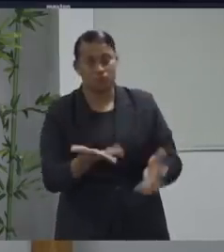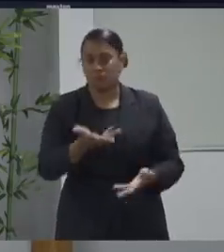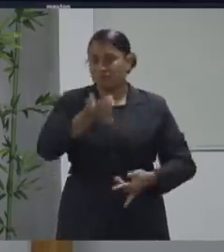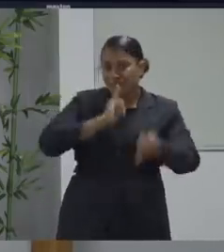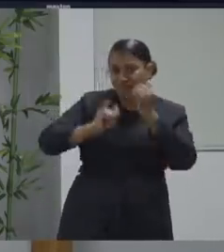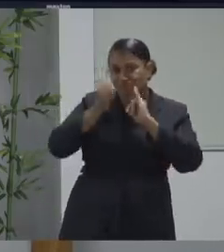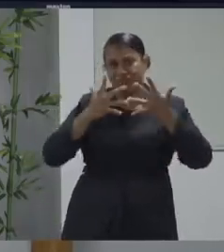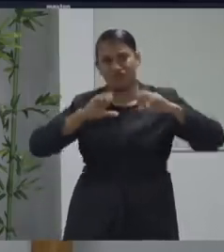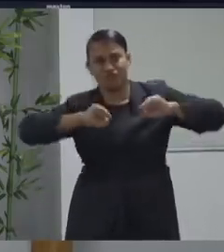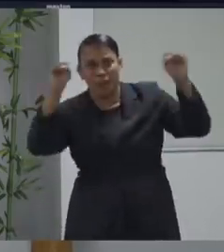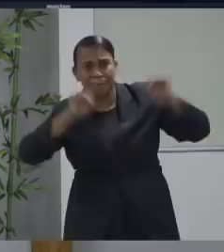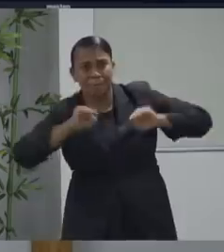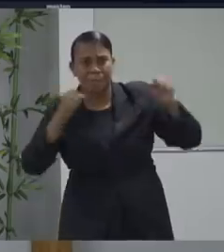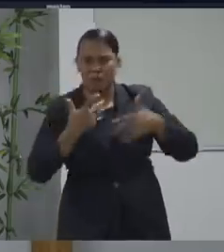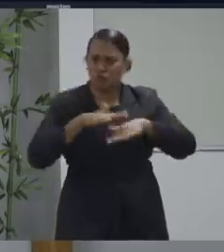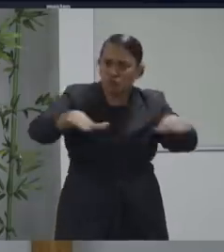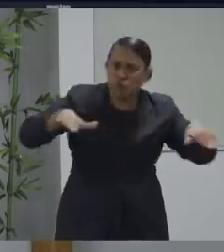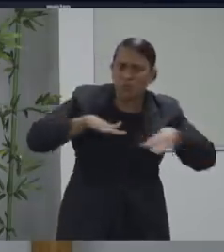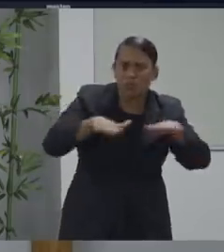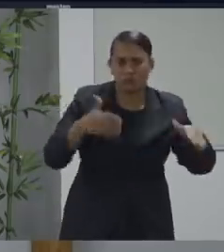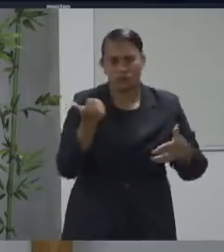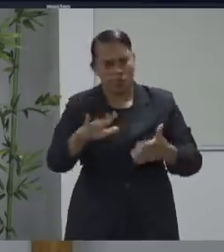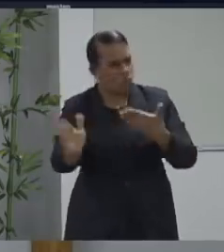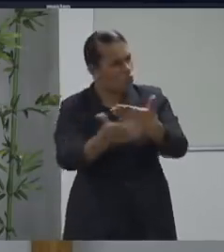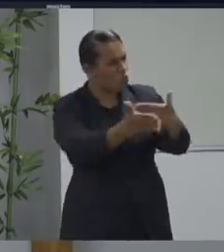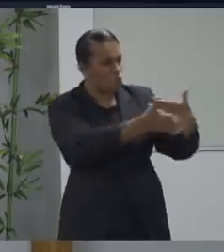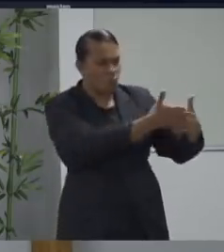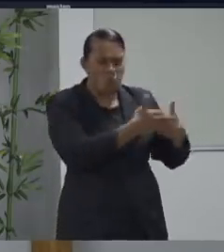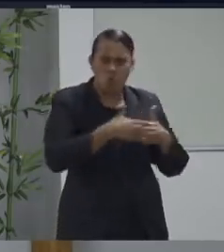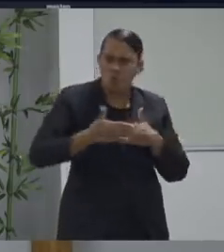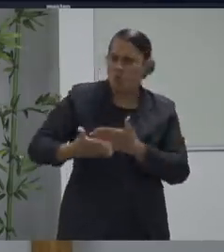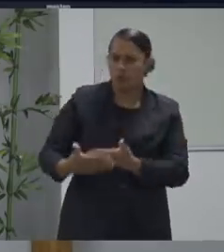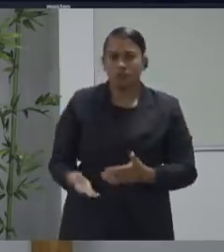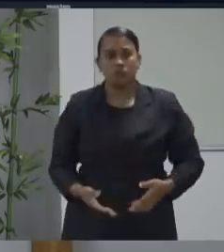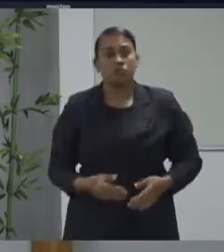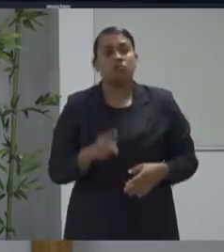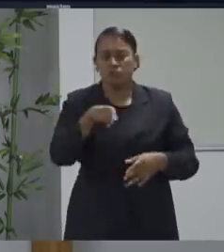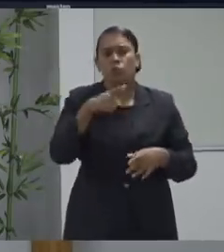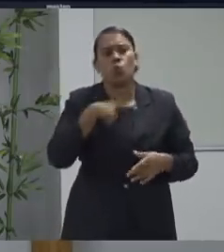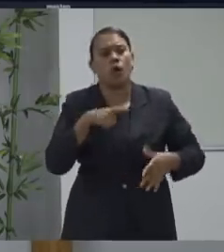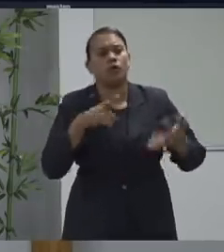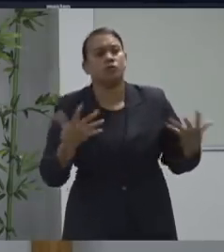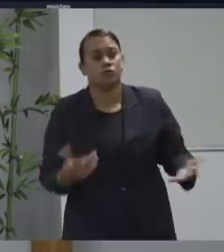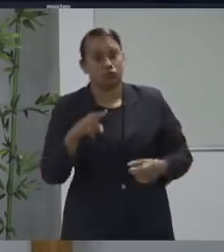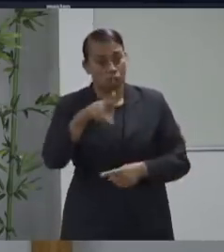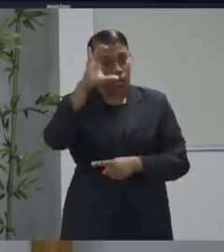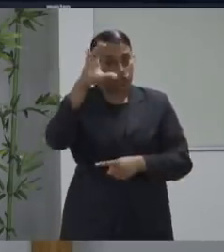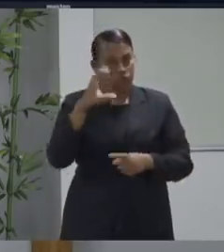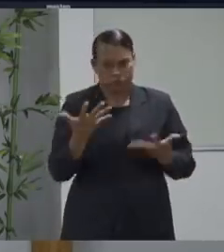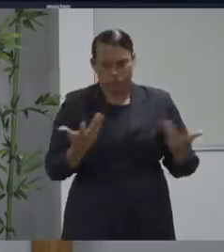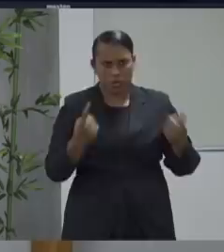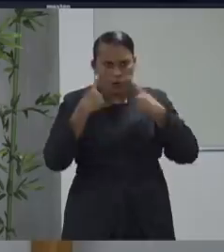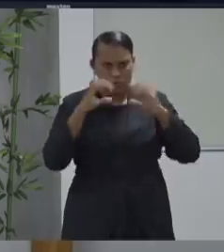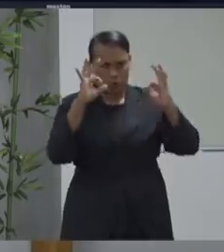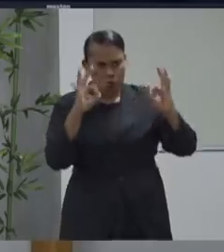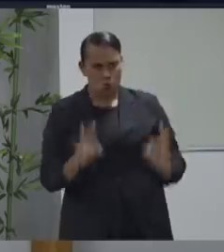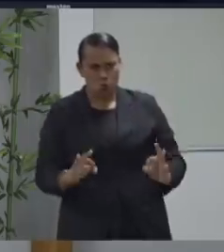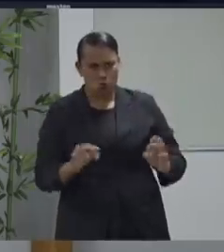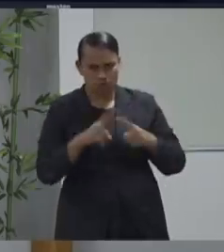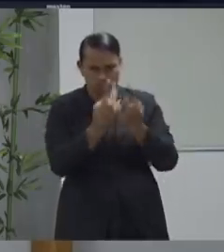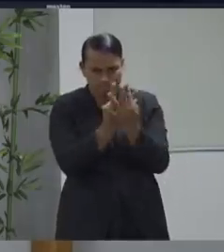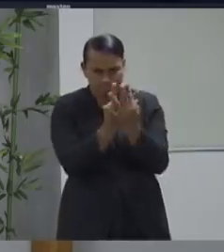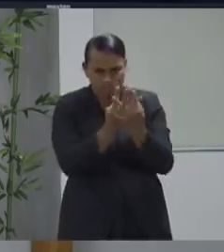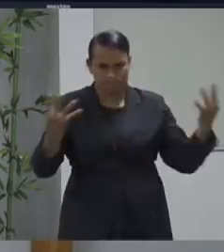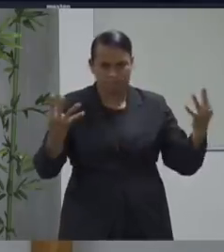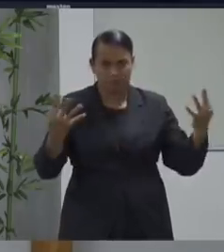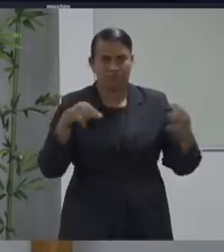and swimming pools are closed. That is why the nationwide curfew came into effect. That is why the